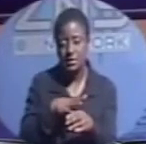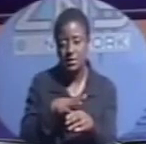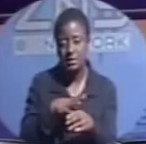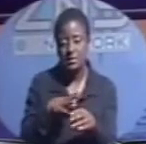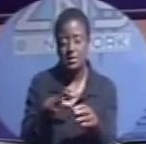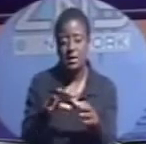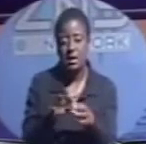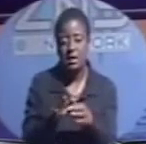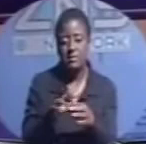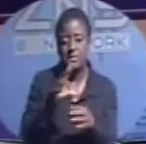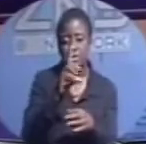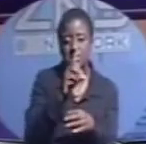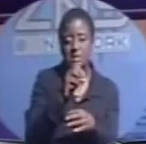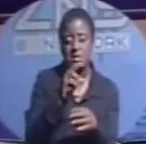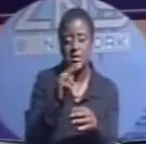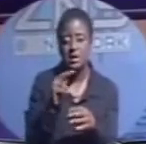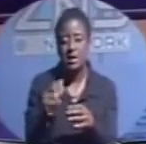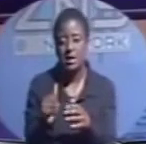in the industry.